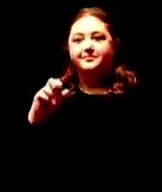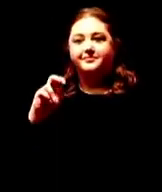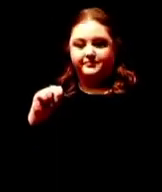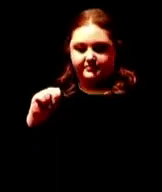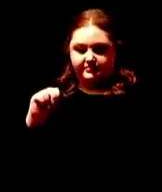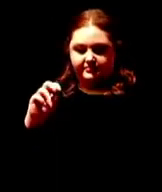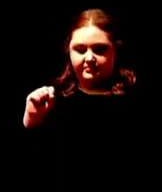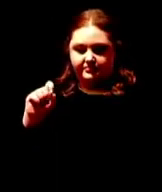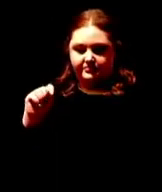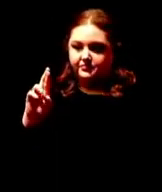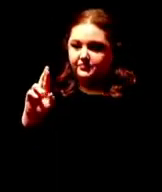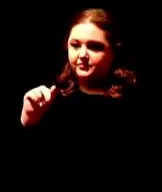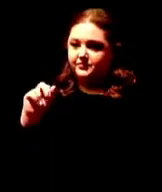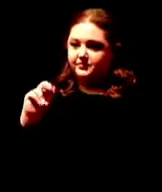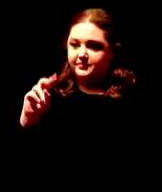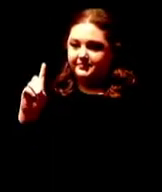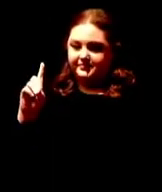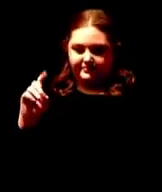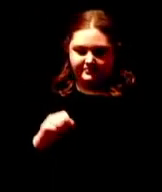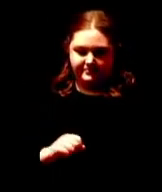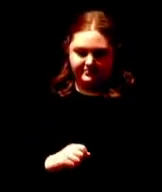Ian Strand.